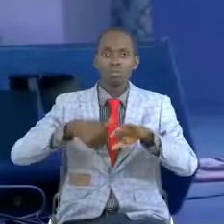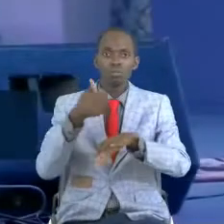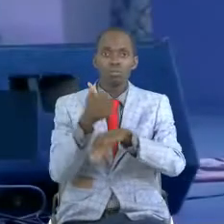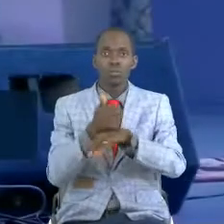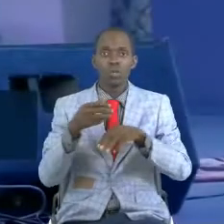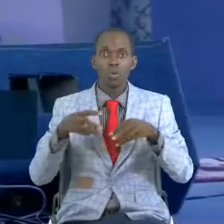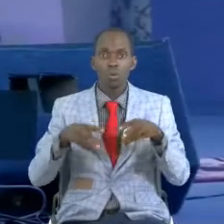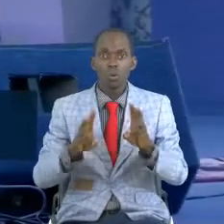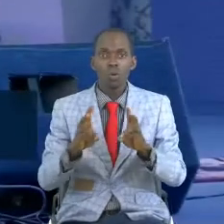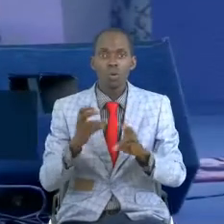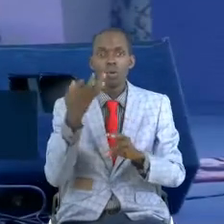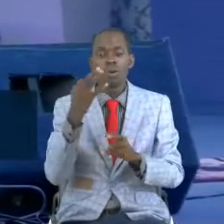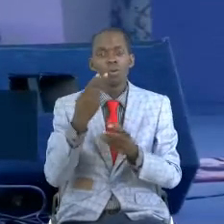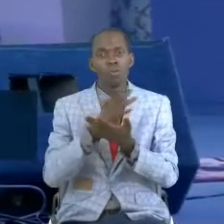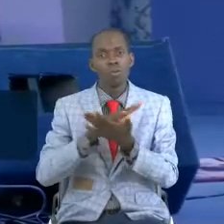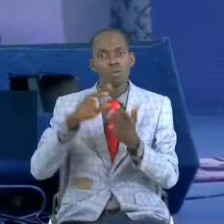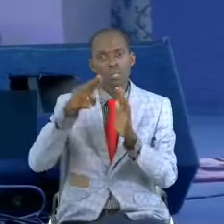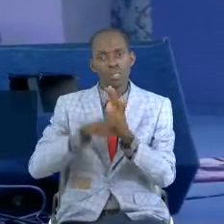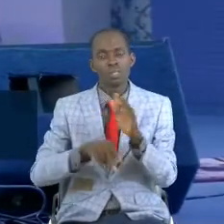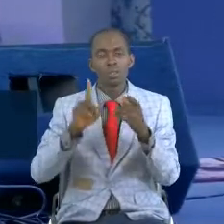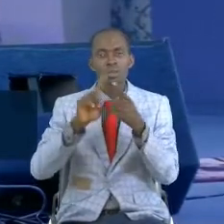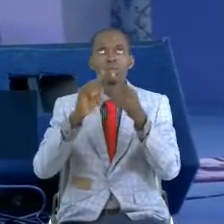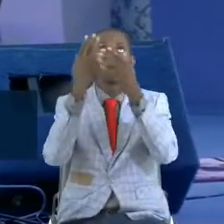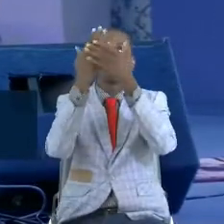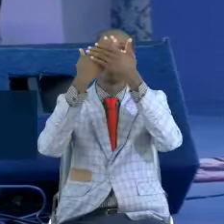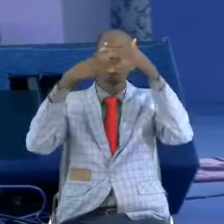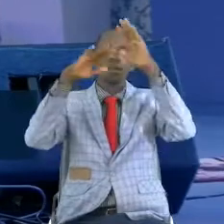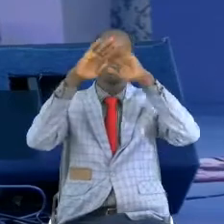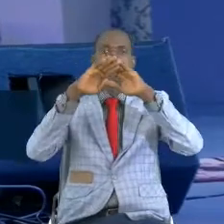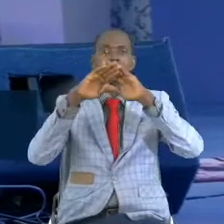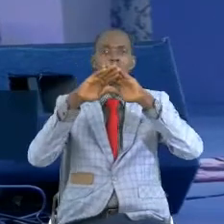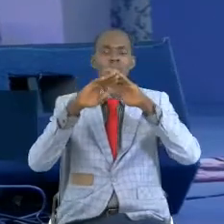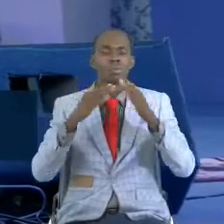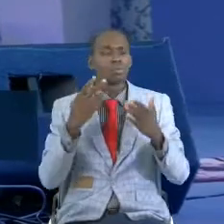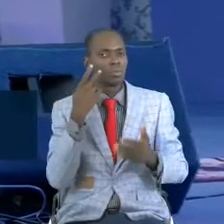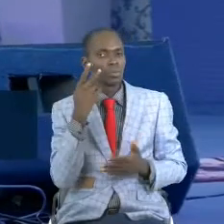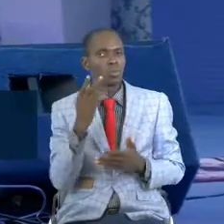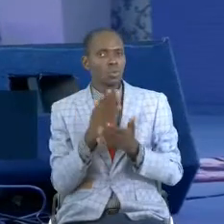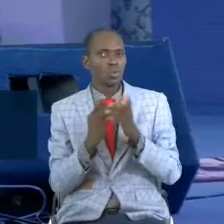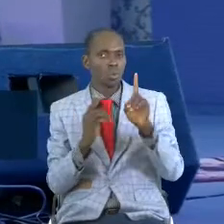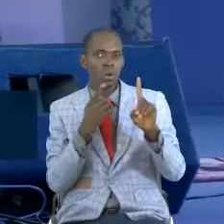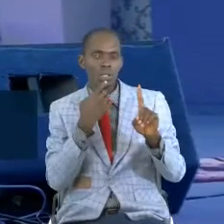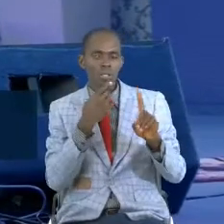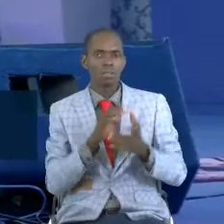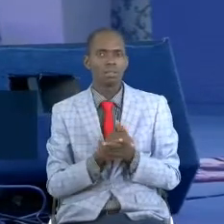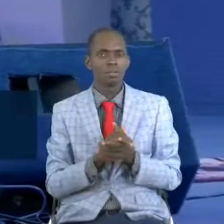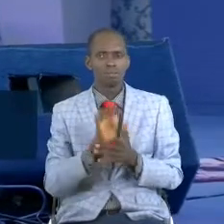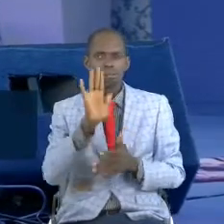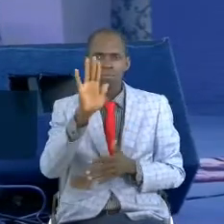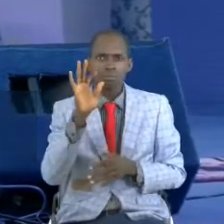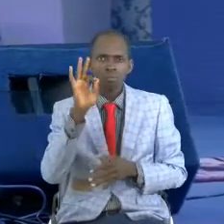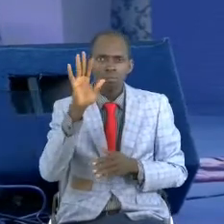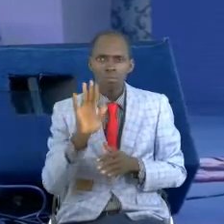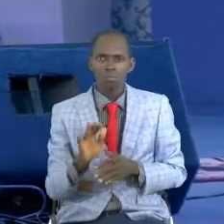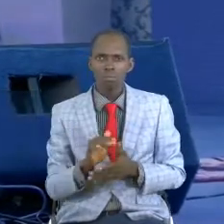of holiness to heaven. Oh, somebody said, Pastor,